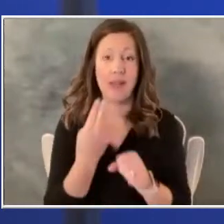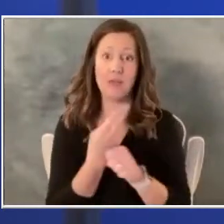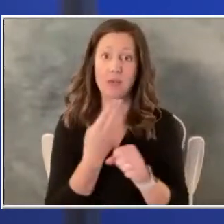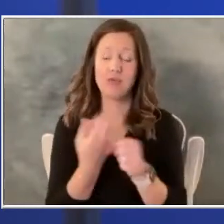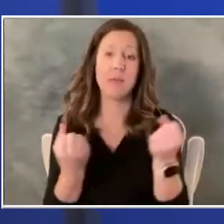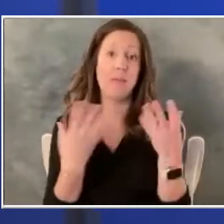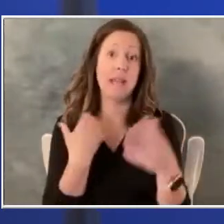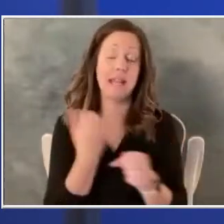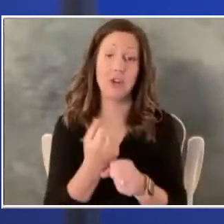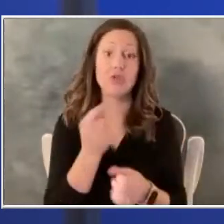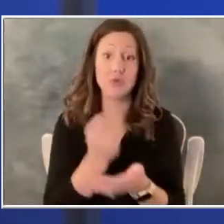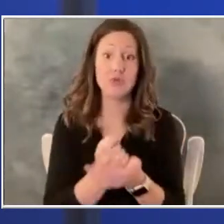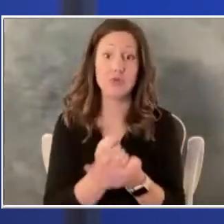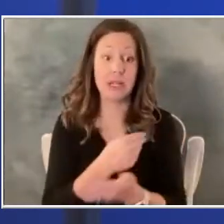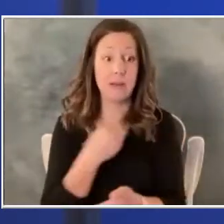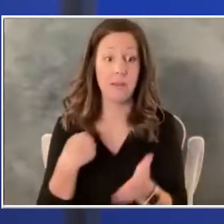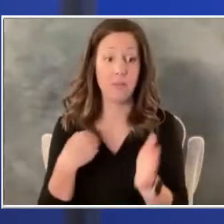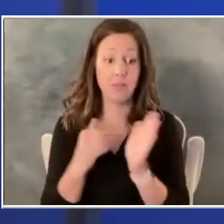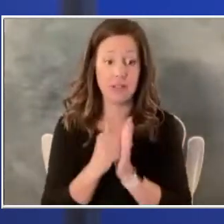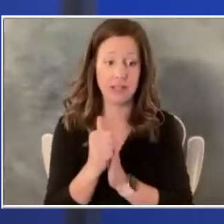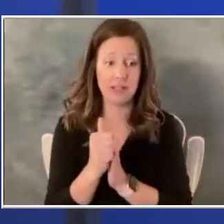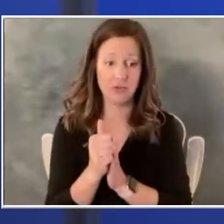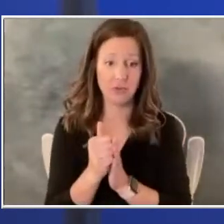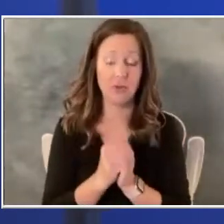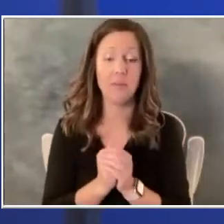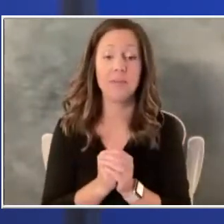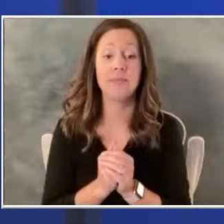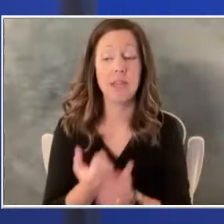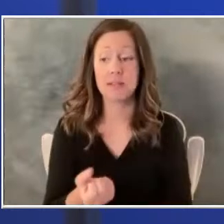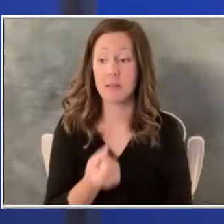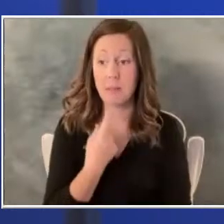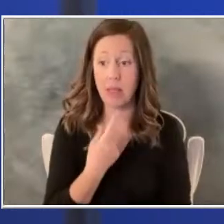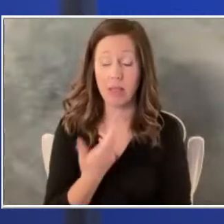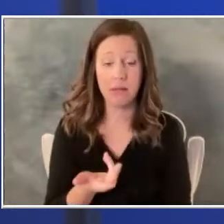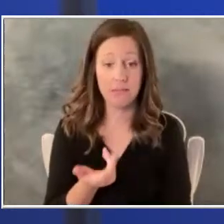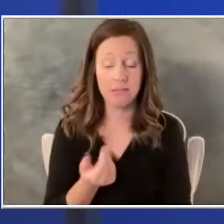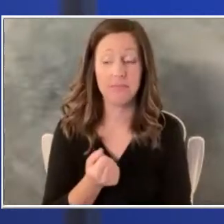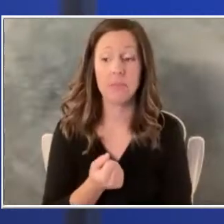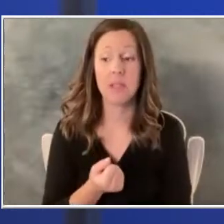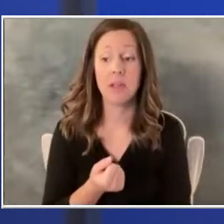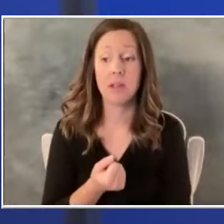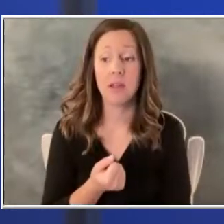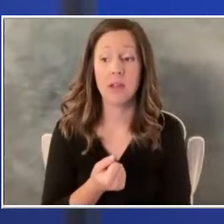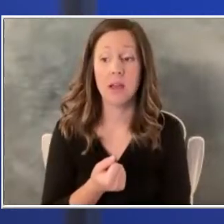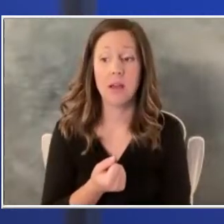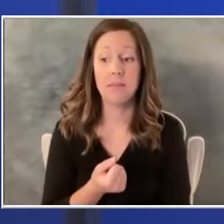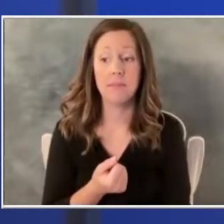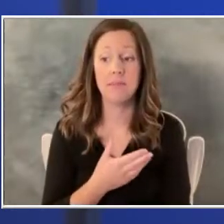breast cancer. It's a pill, and in full dose it